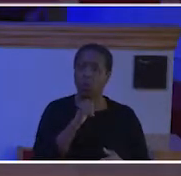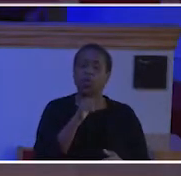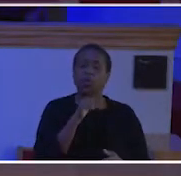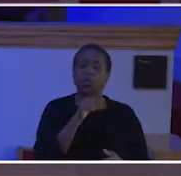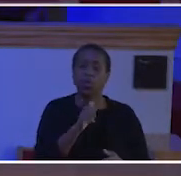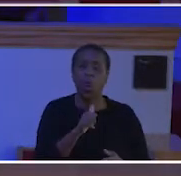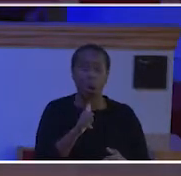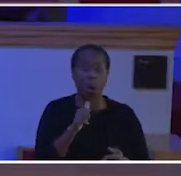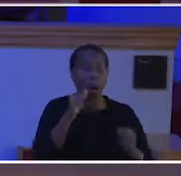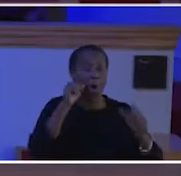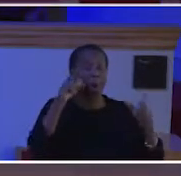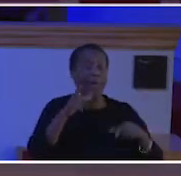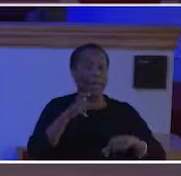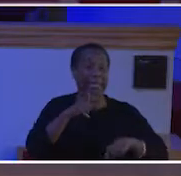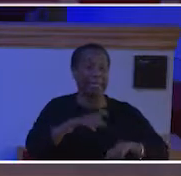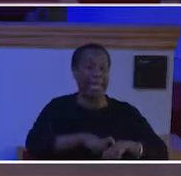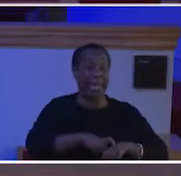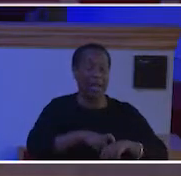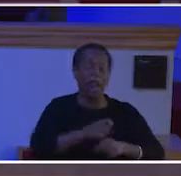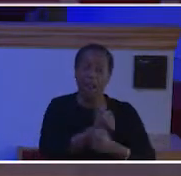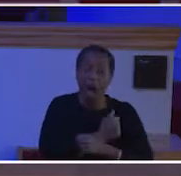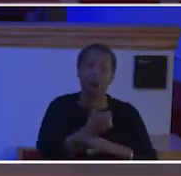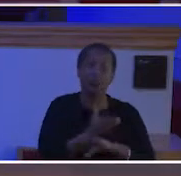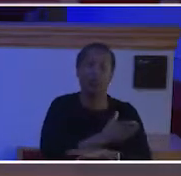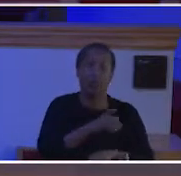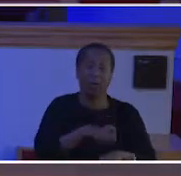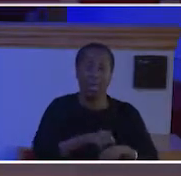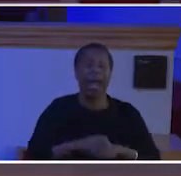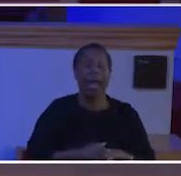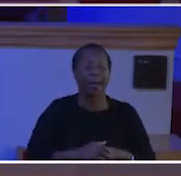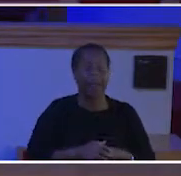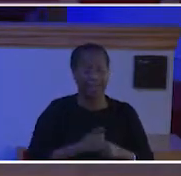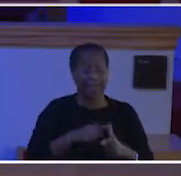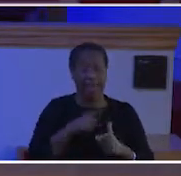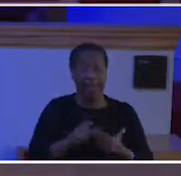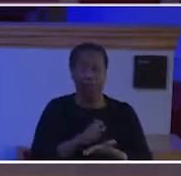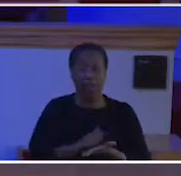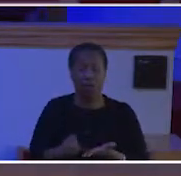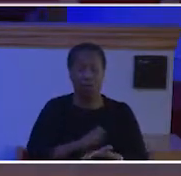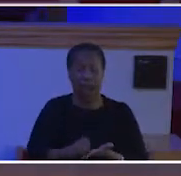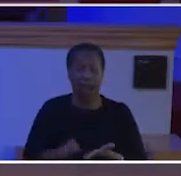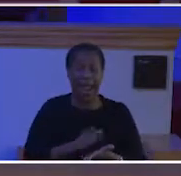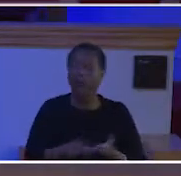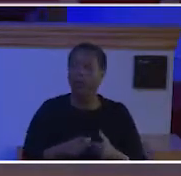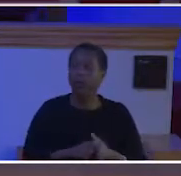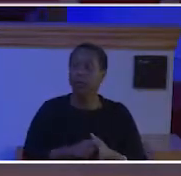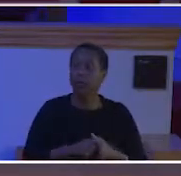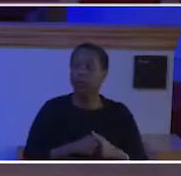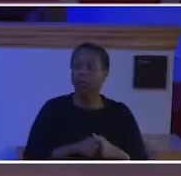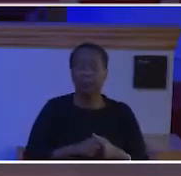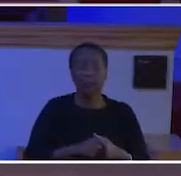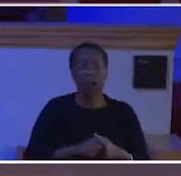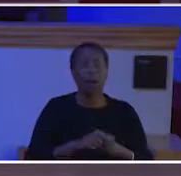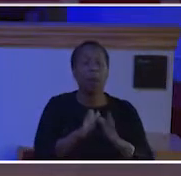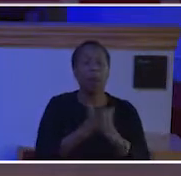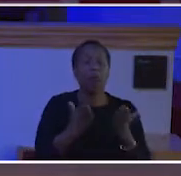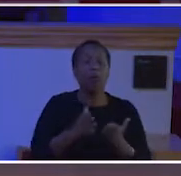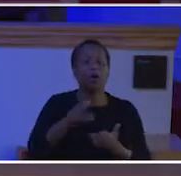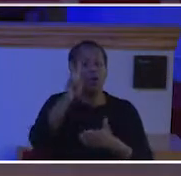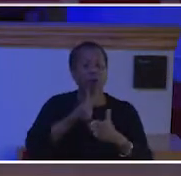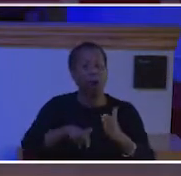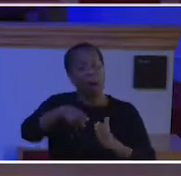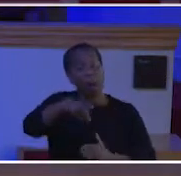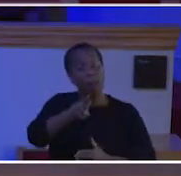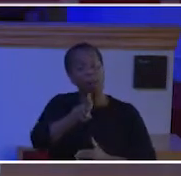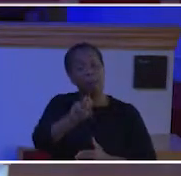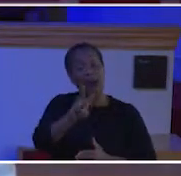awaken love before its time. And then the writer of the sapiential book of Proverbs says